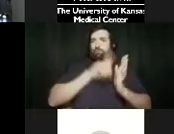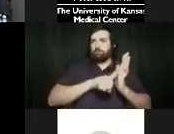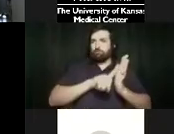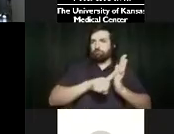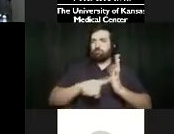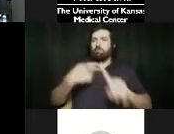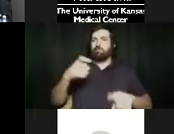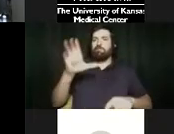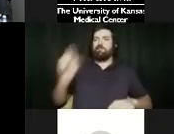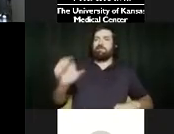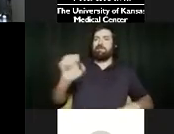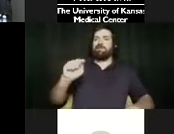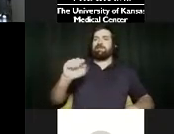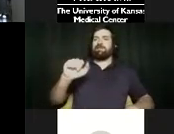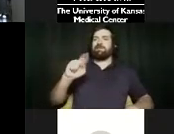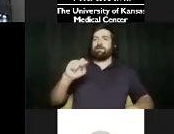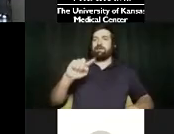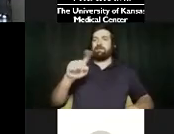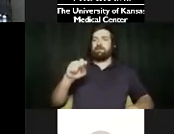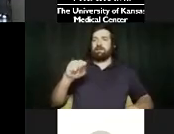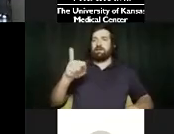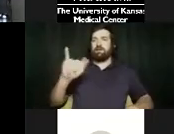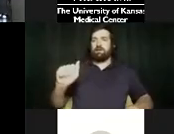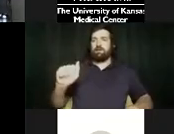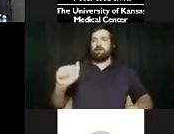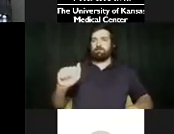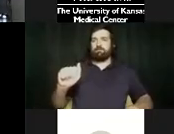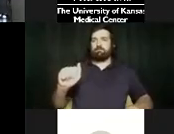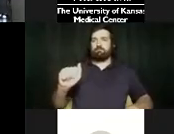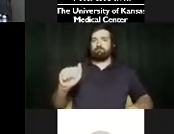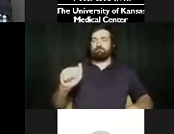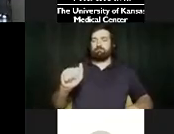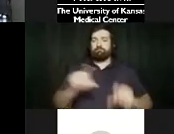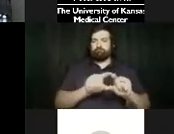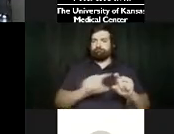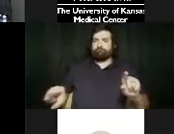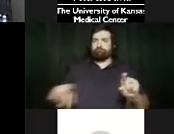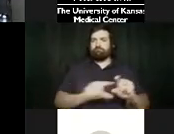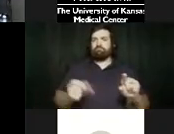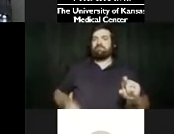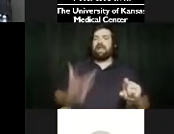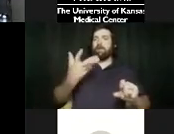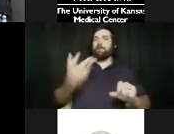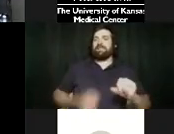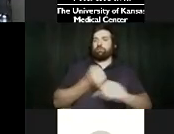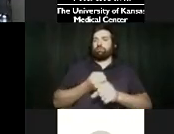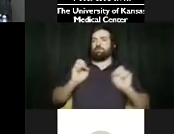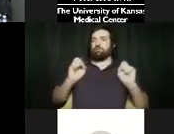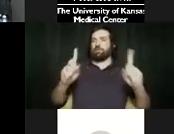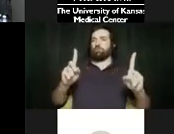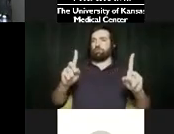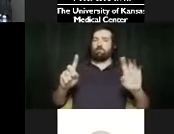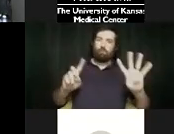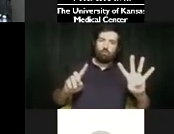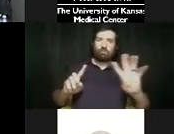Tanzania. On the horizontal axis, we have years of formal education, 4 years, 6 years,